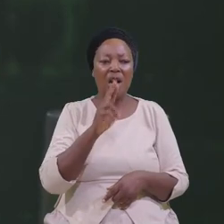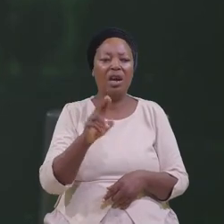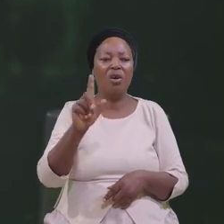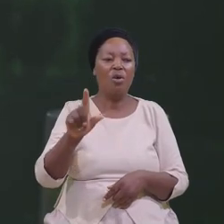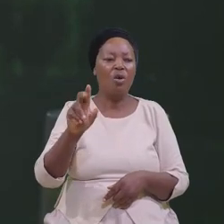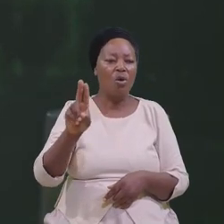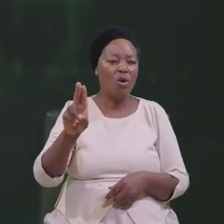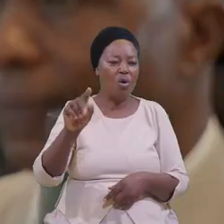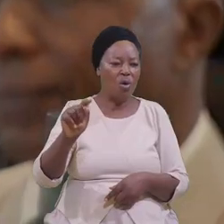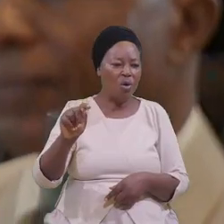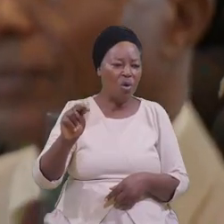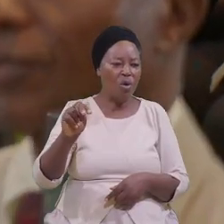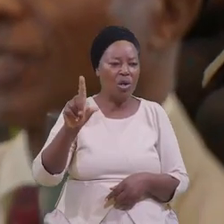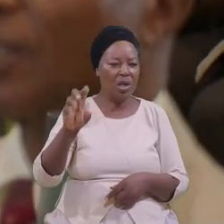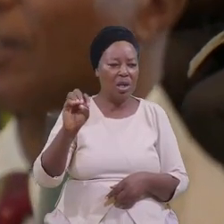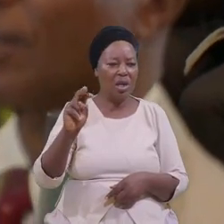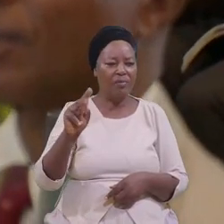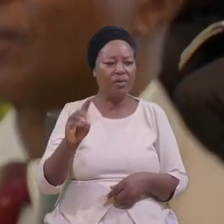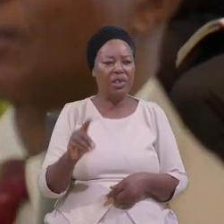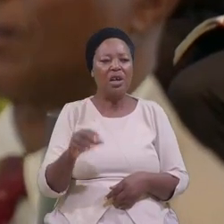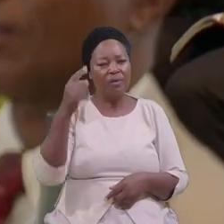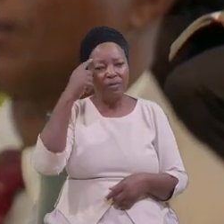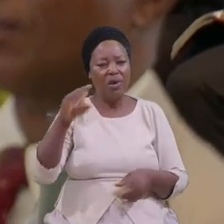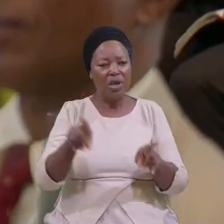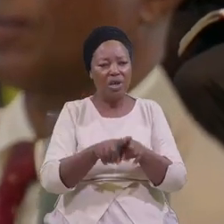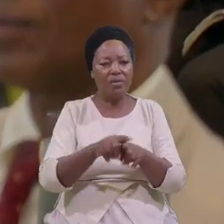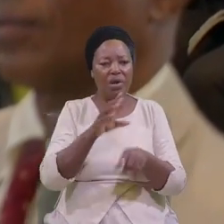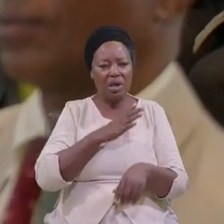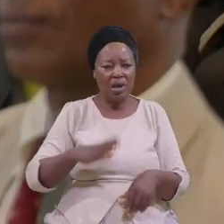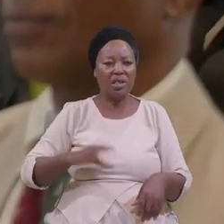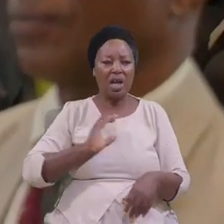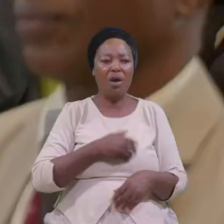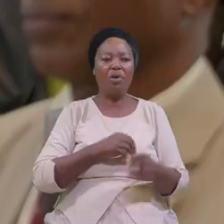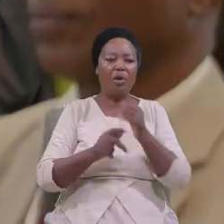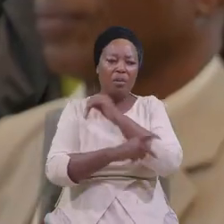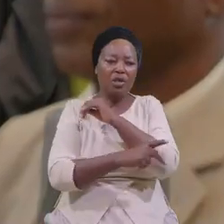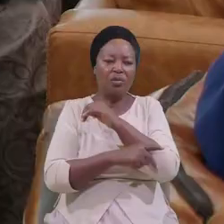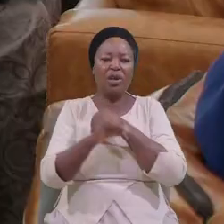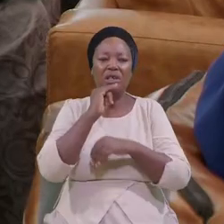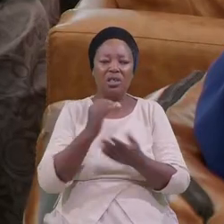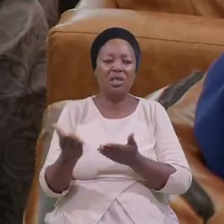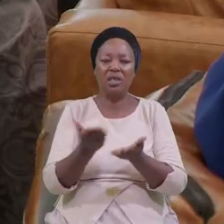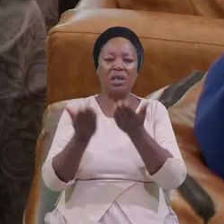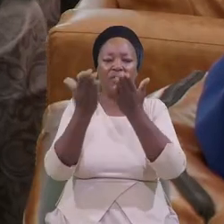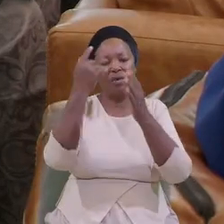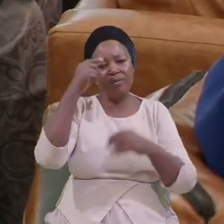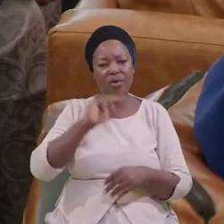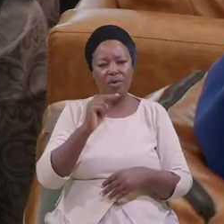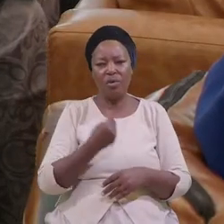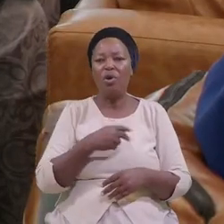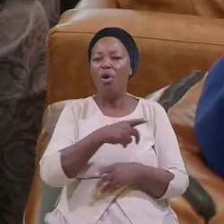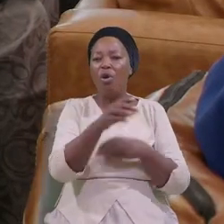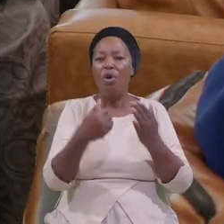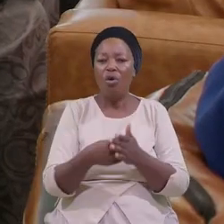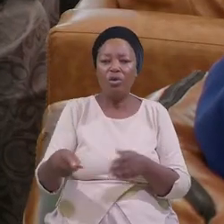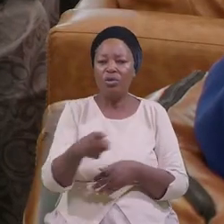Passover is sacrificed for us. Those Old Testament people, the Israelites, they